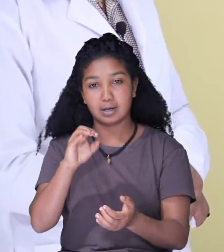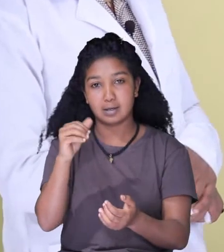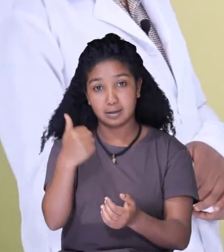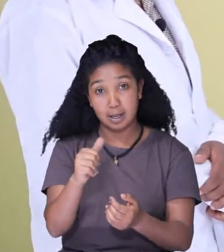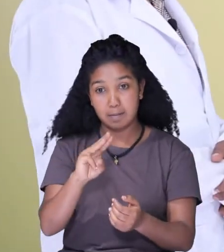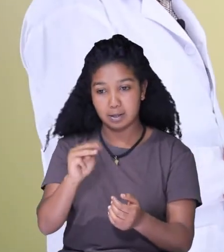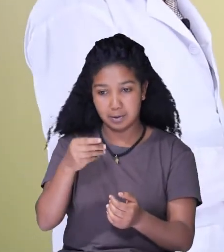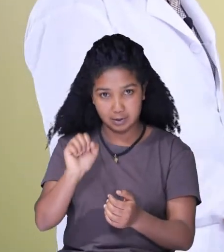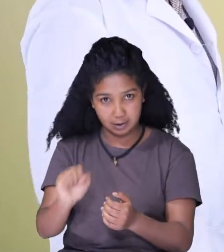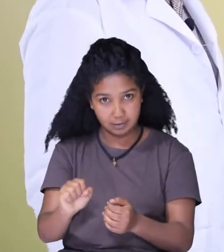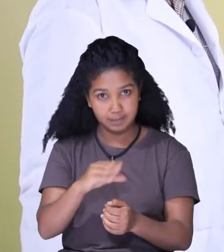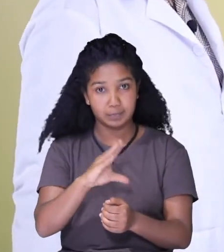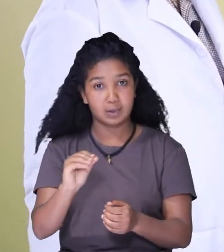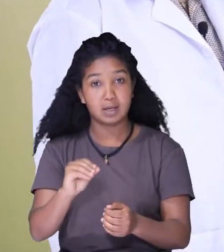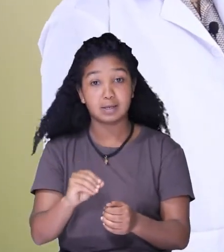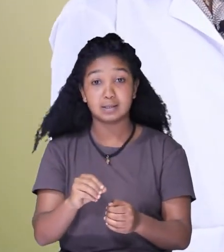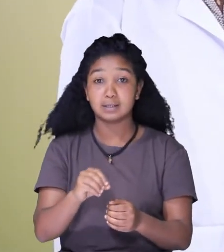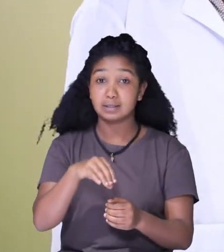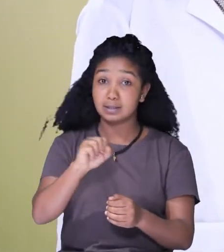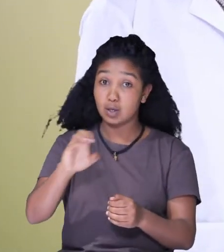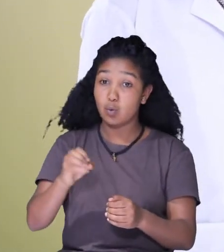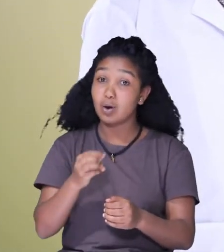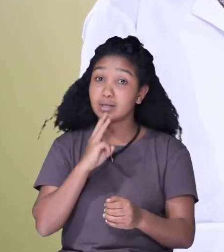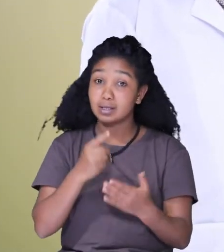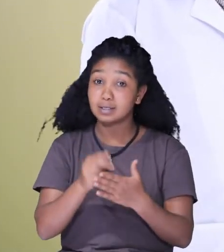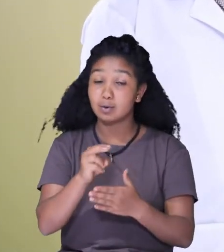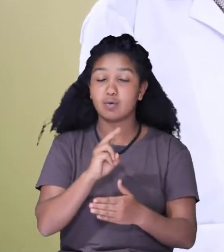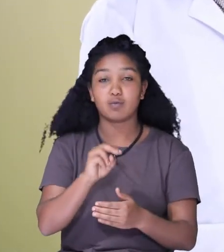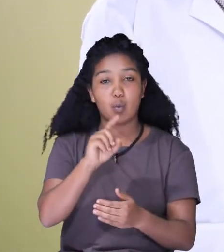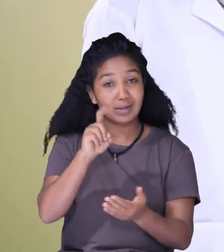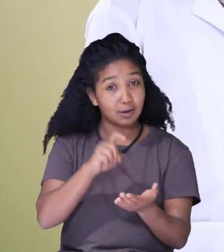1,410 meters per second, and in seawater the speed of sound is